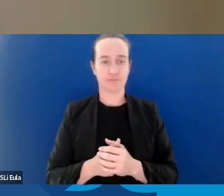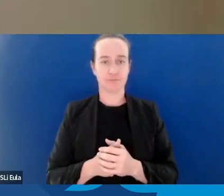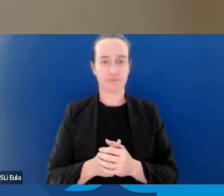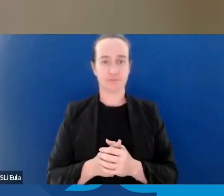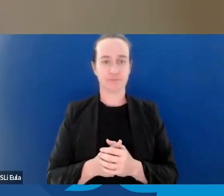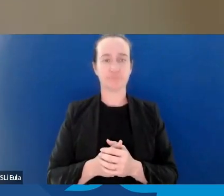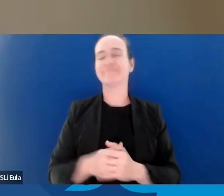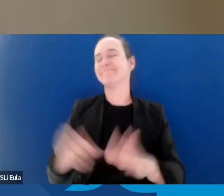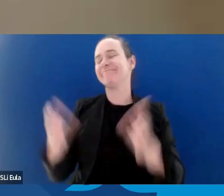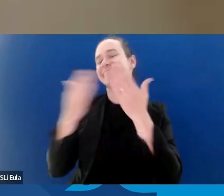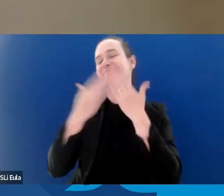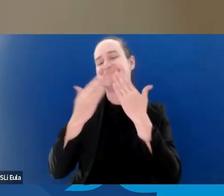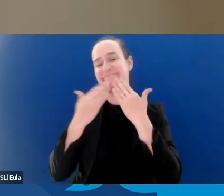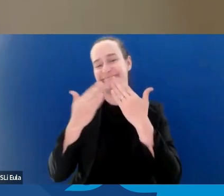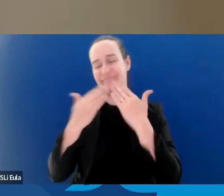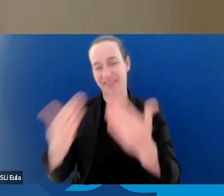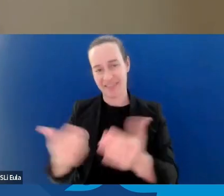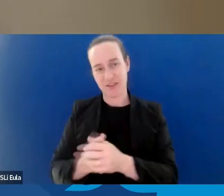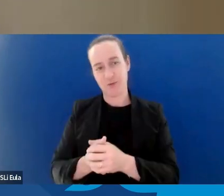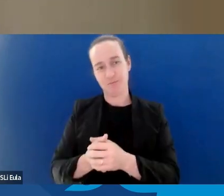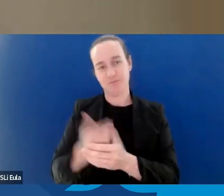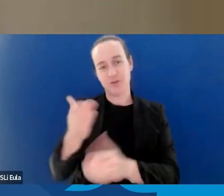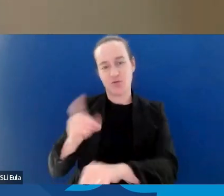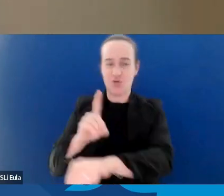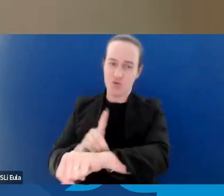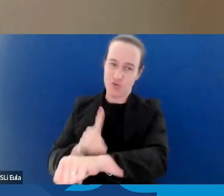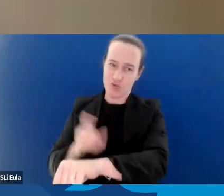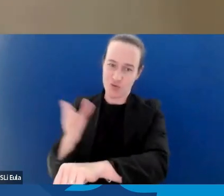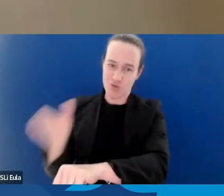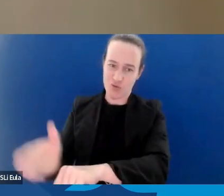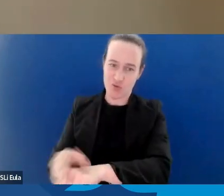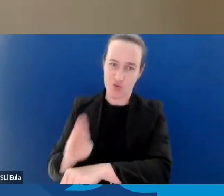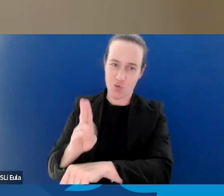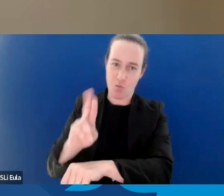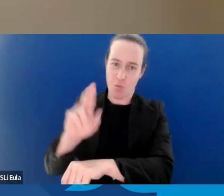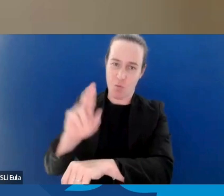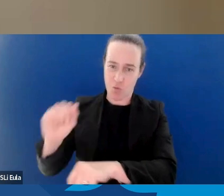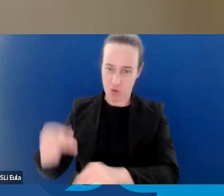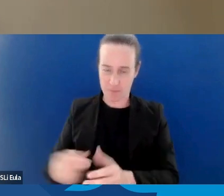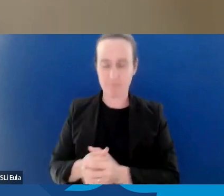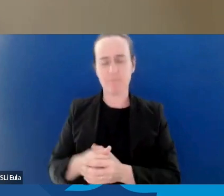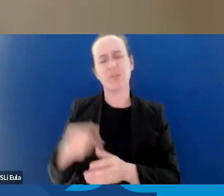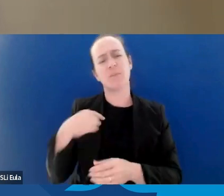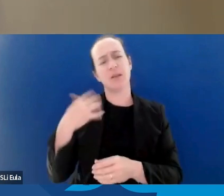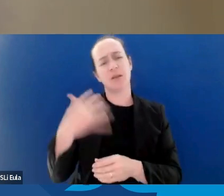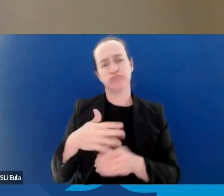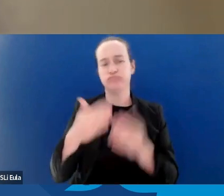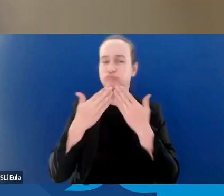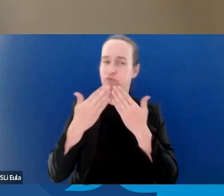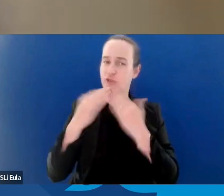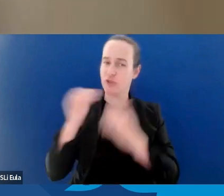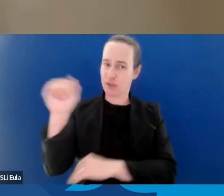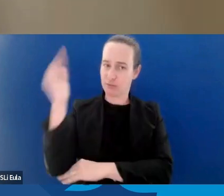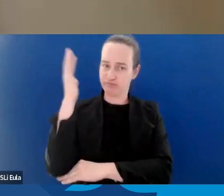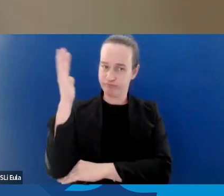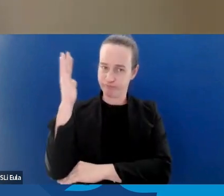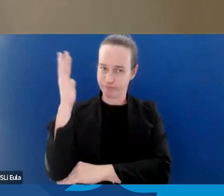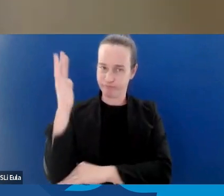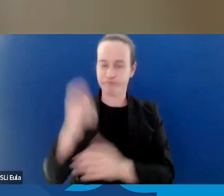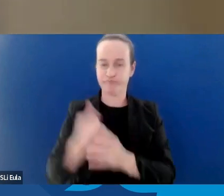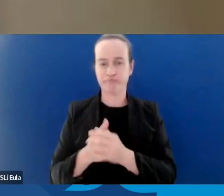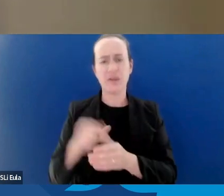Thank you so much, Dr. Bhoora. I do appreciate your presentation. I think it was very